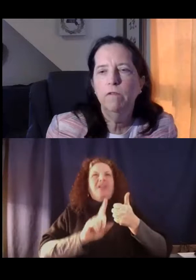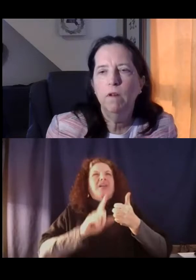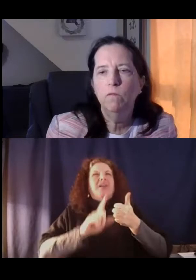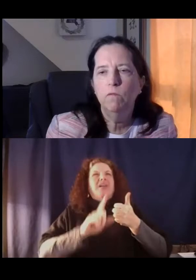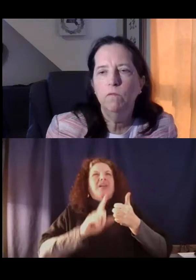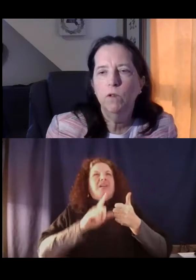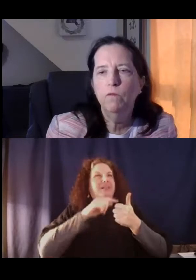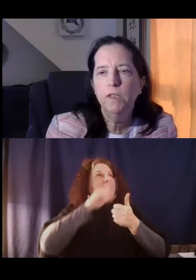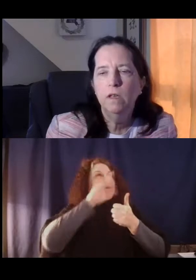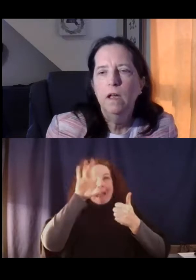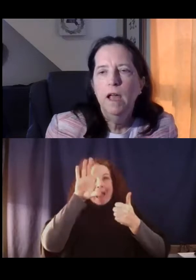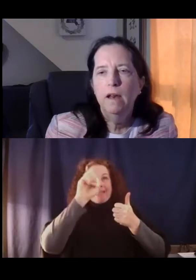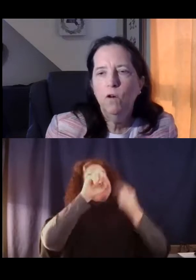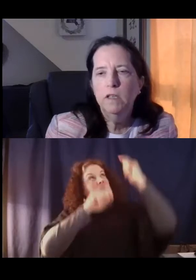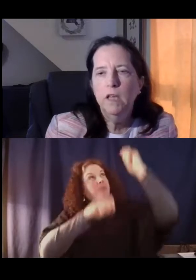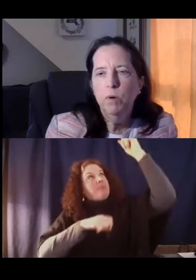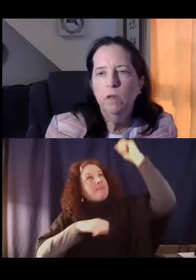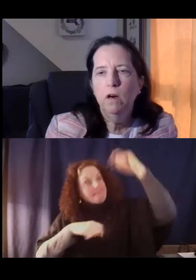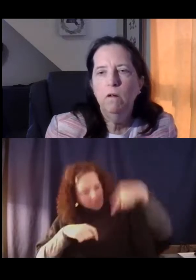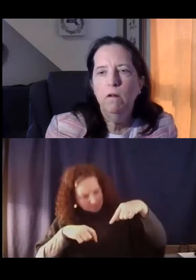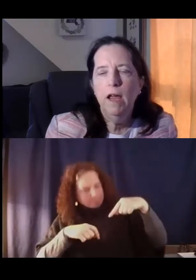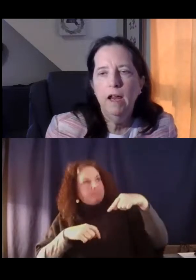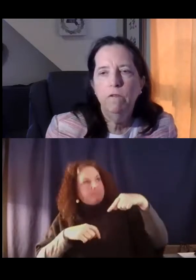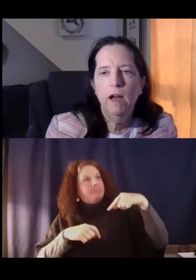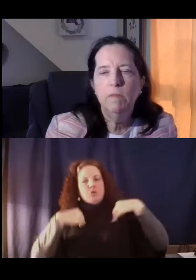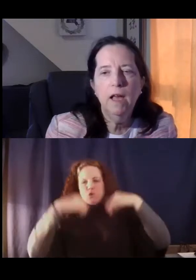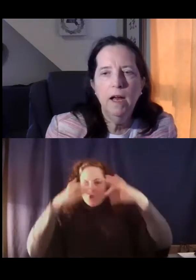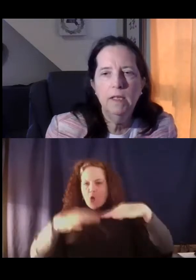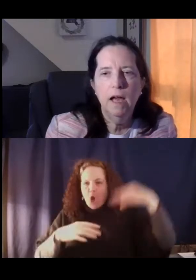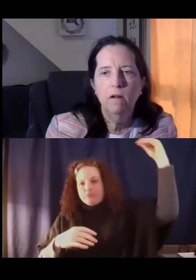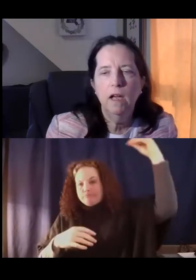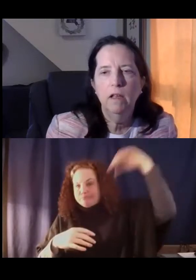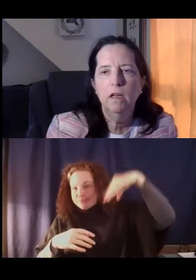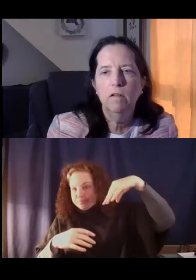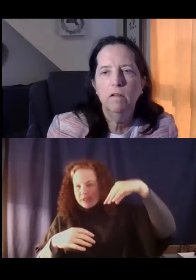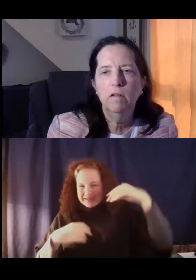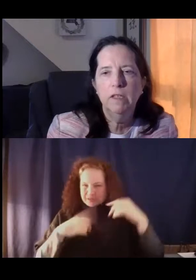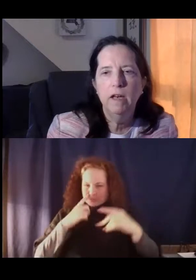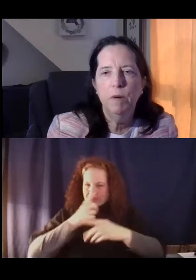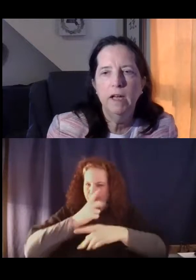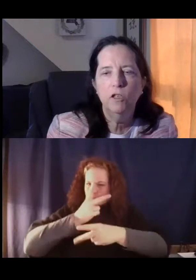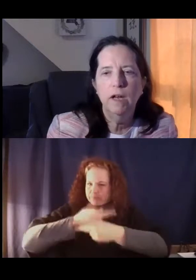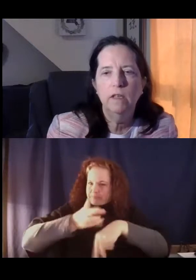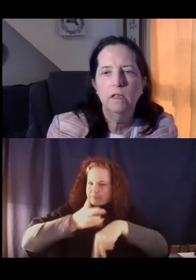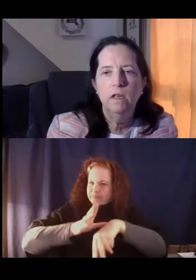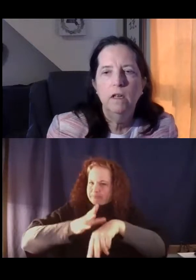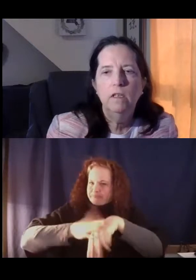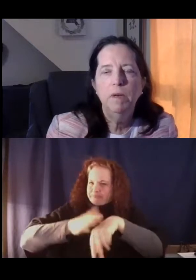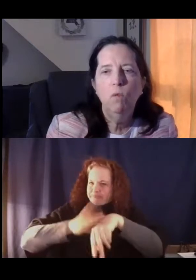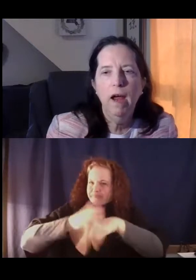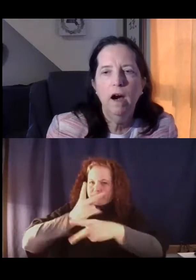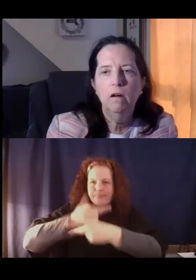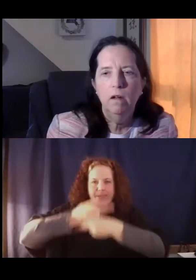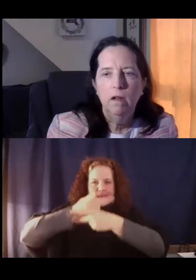from the roofs. And of course, they put little A-frame signs out telling sighted pedestrians to